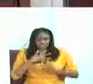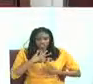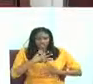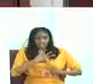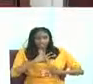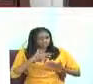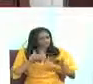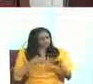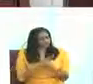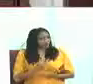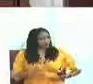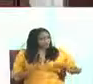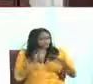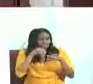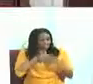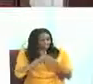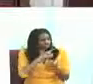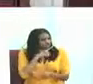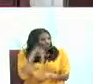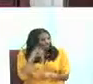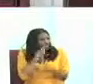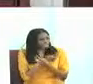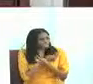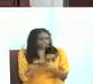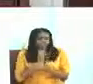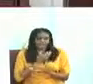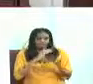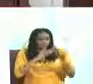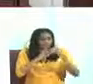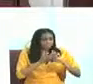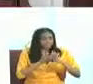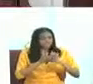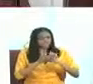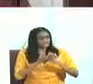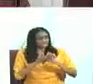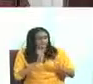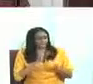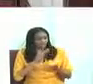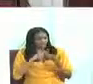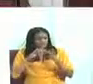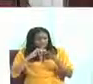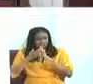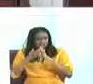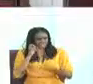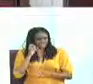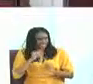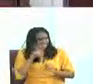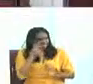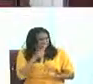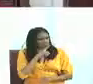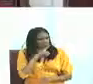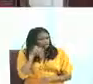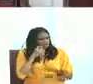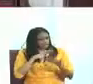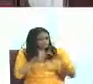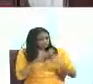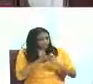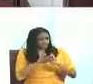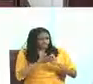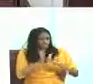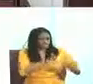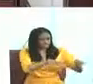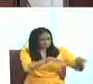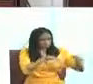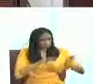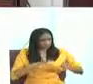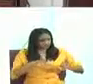the dry bones of our community, our city, where we see the dry bones laying in blankets all up